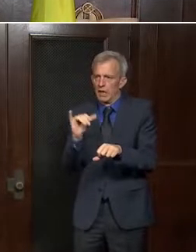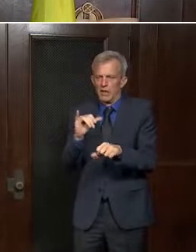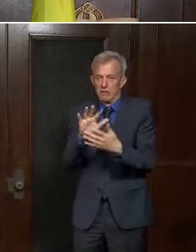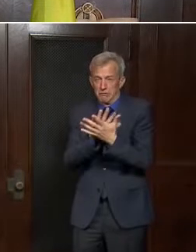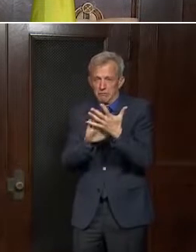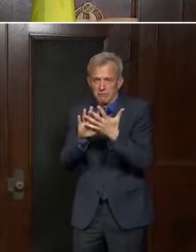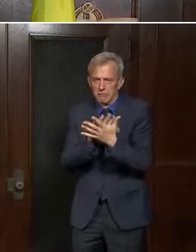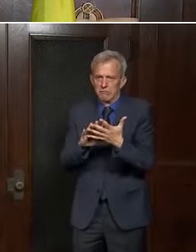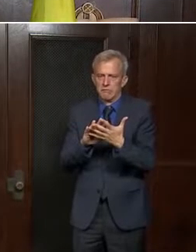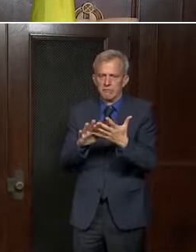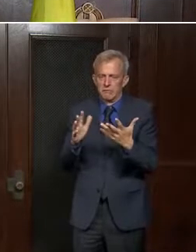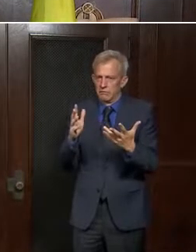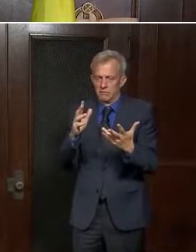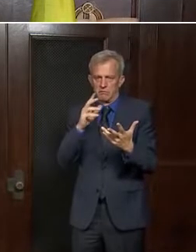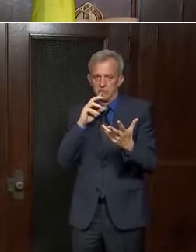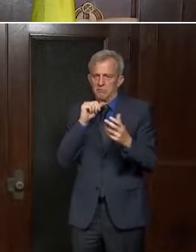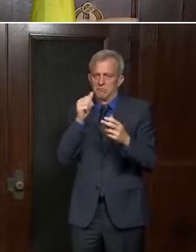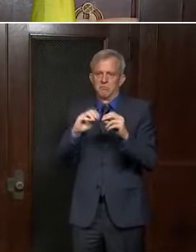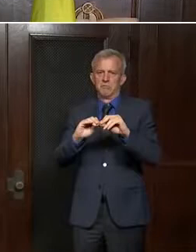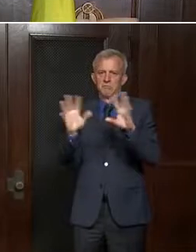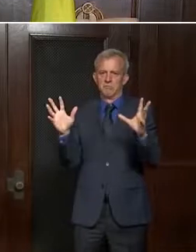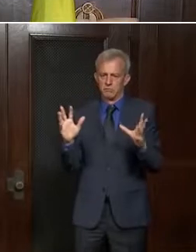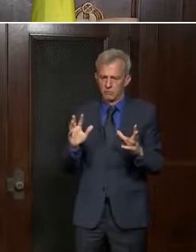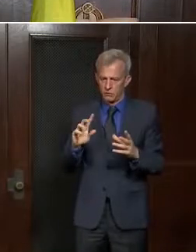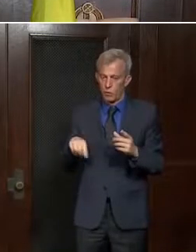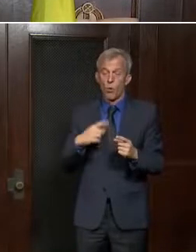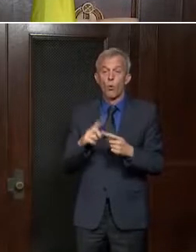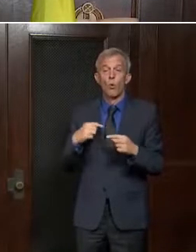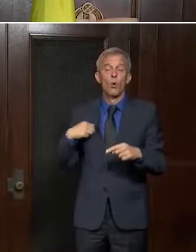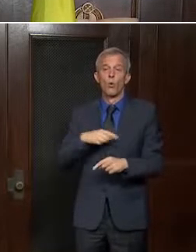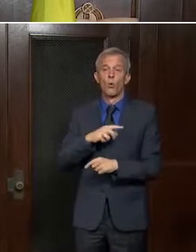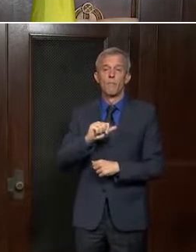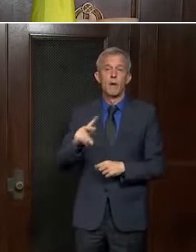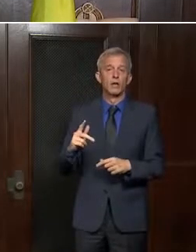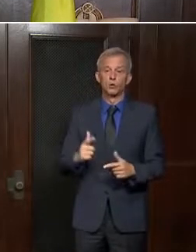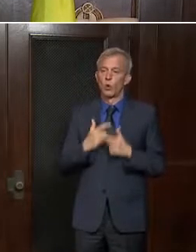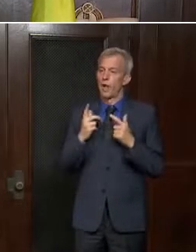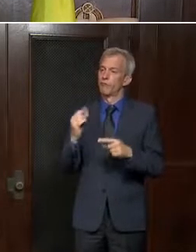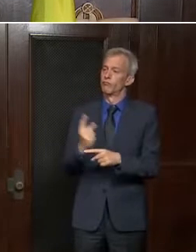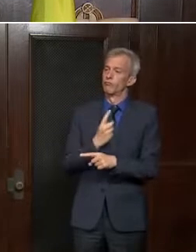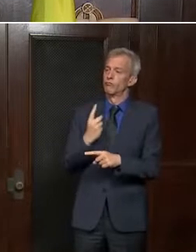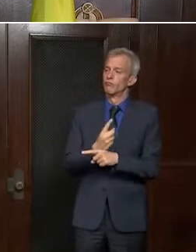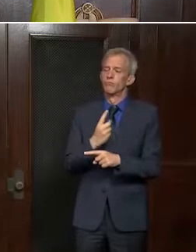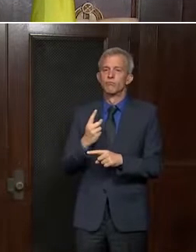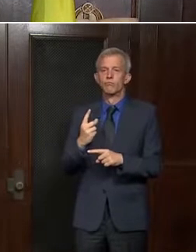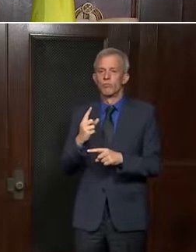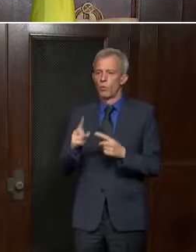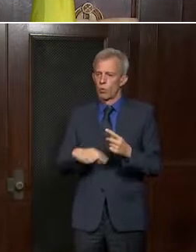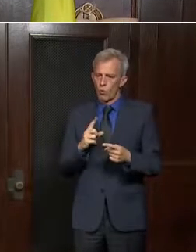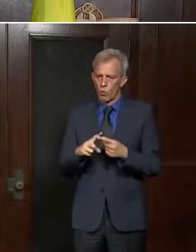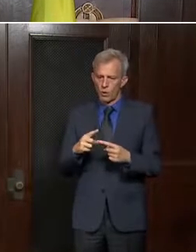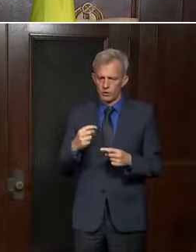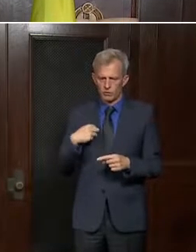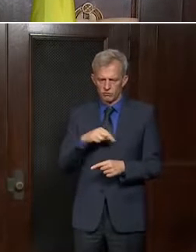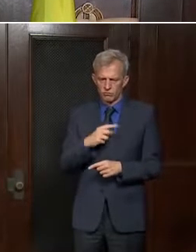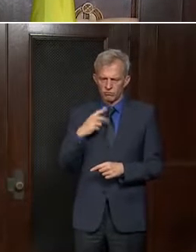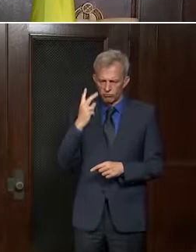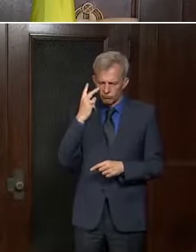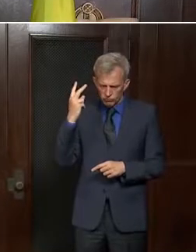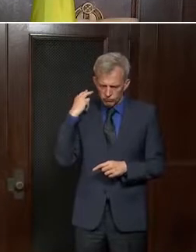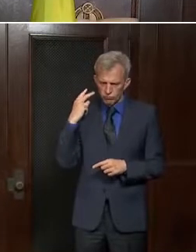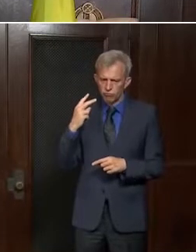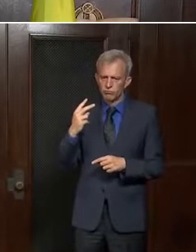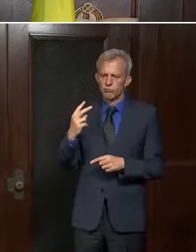The dates of the future when we will go back to life as we know it, the moments in which we will be able to see and hold loved ones